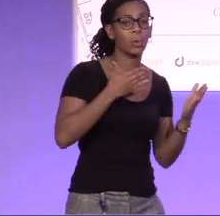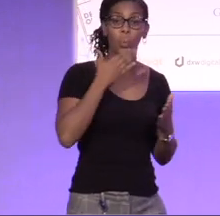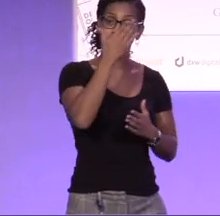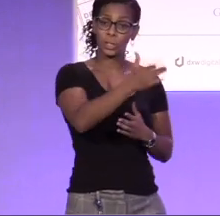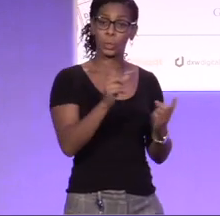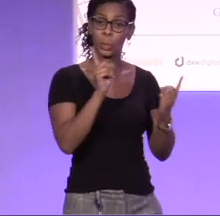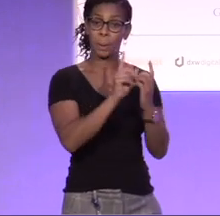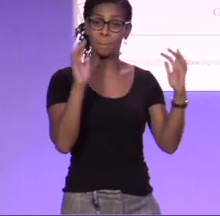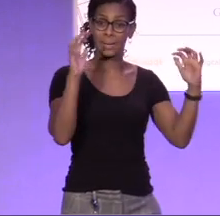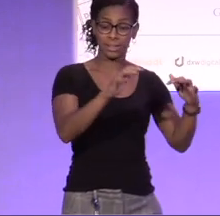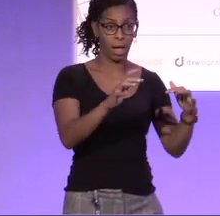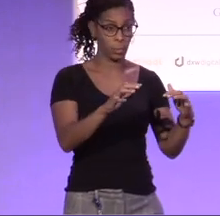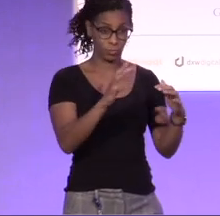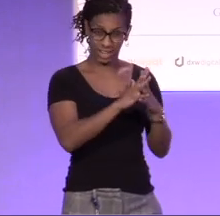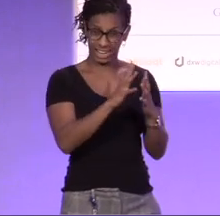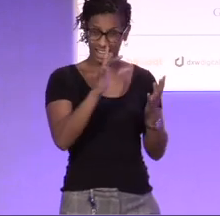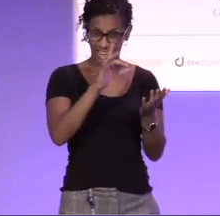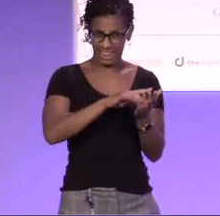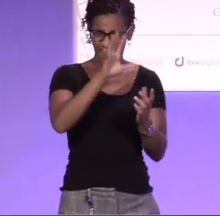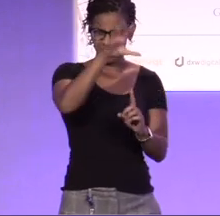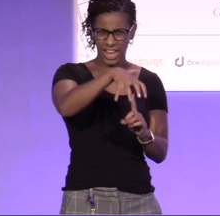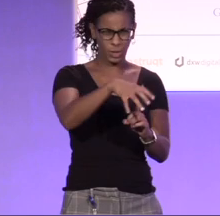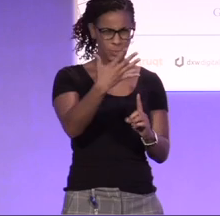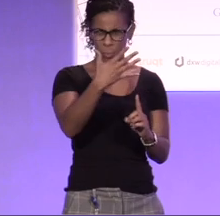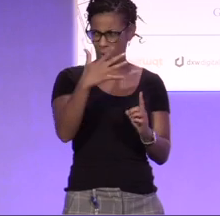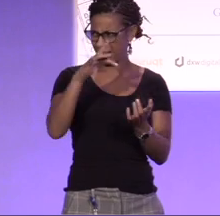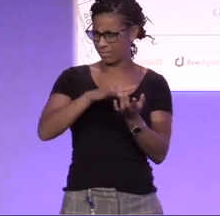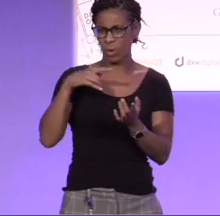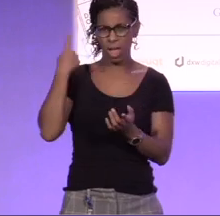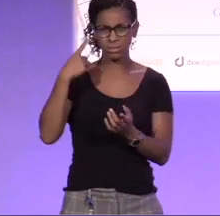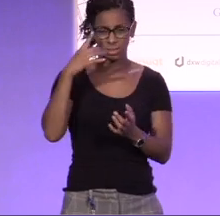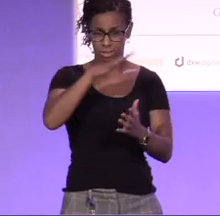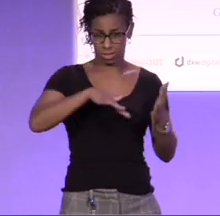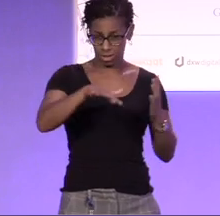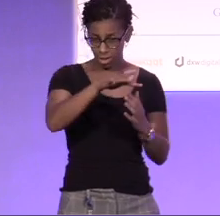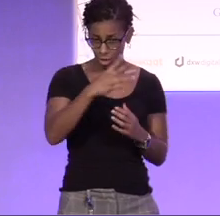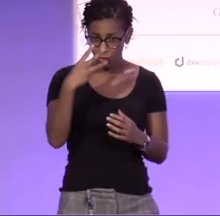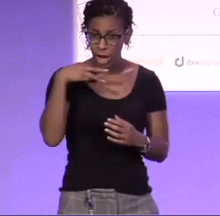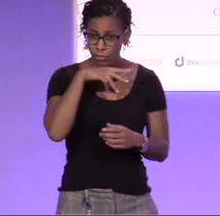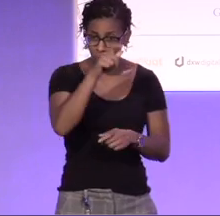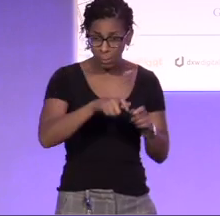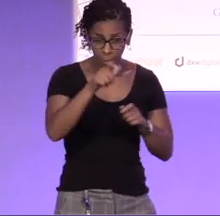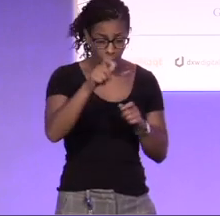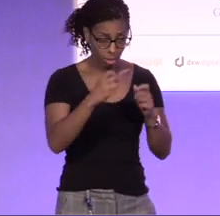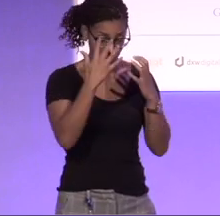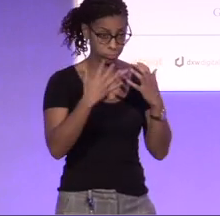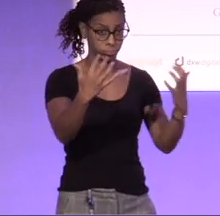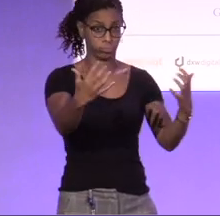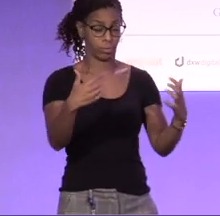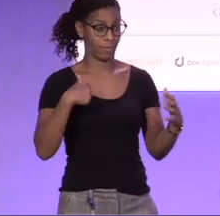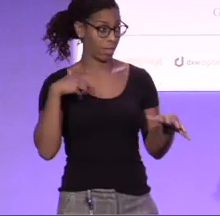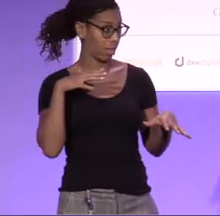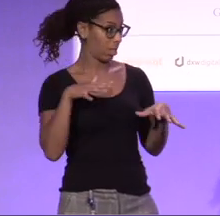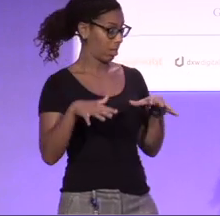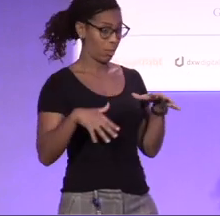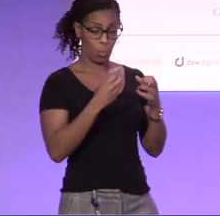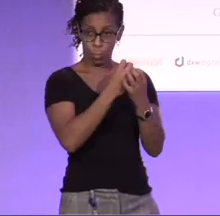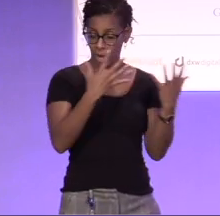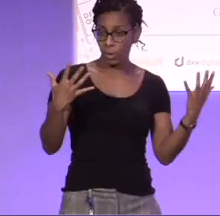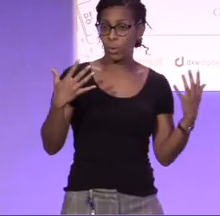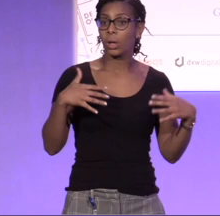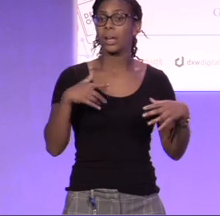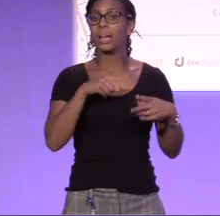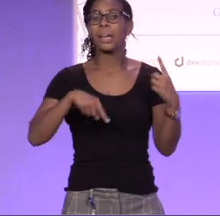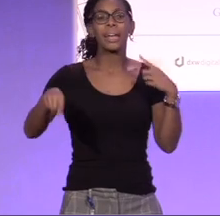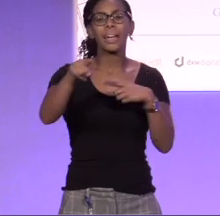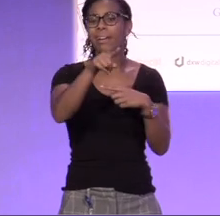was like a 300-person venue somewhere in Holborn. There were so many people there. They're like in the breakout area after the talks. Everybody was